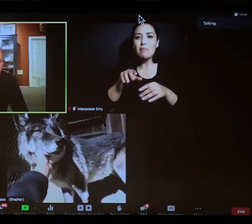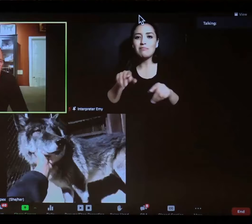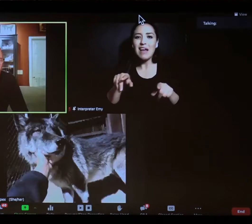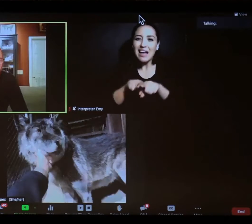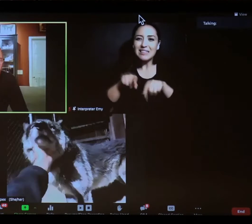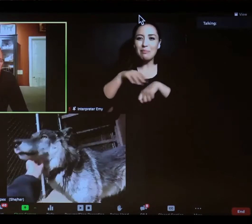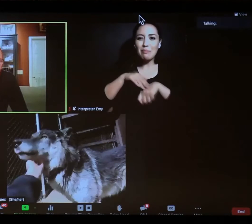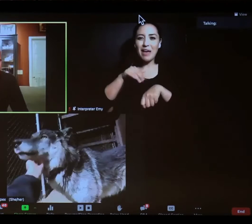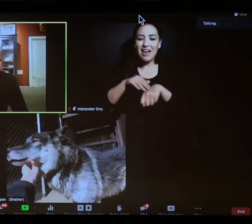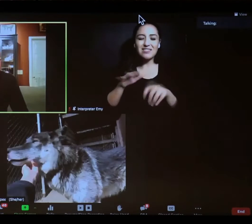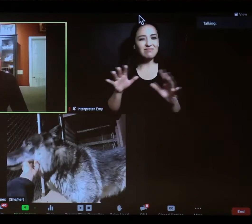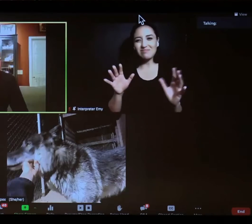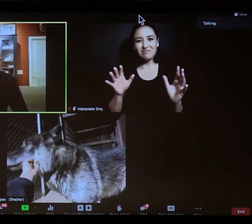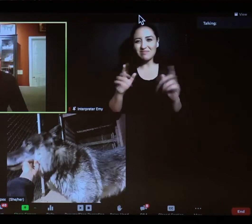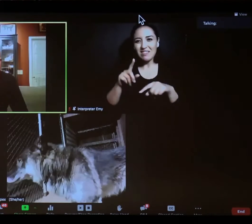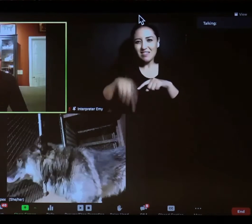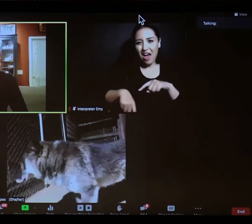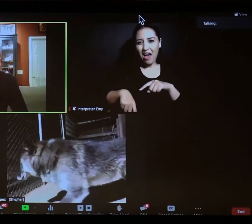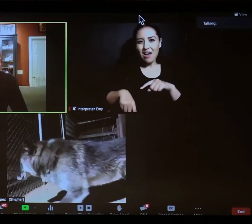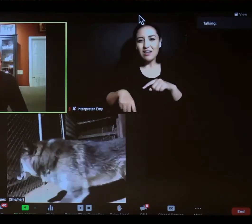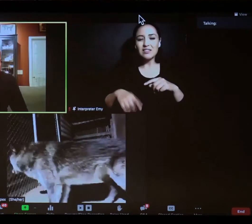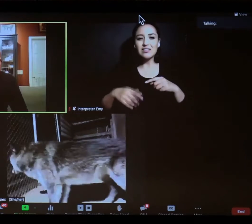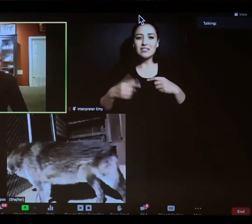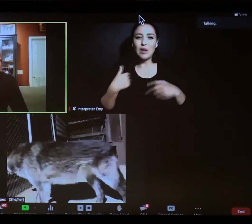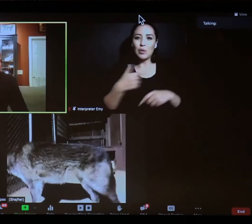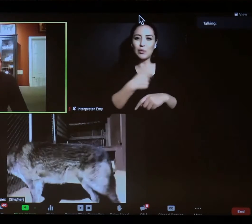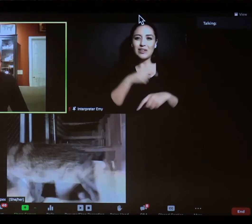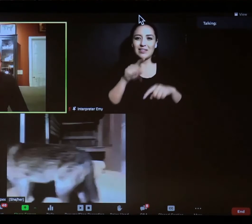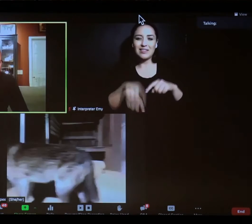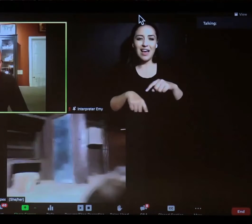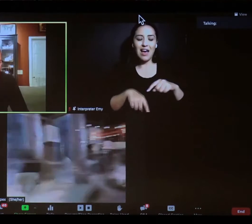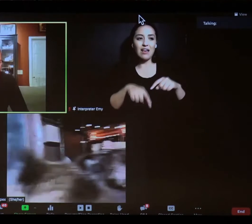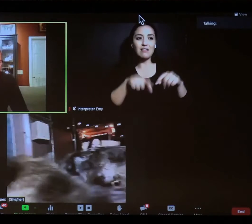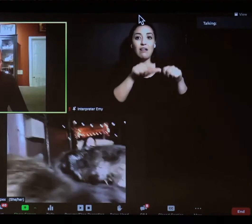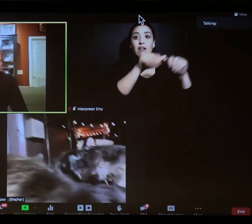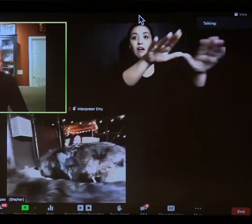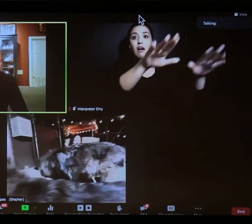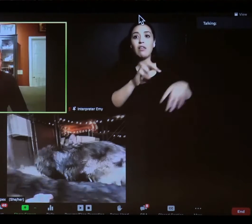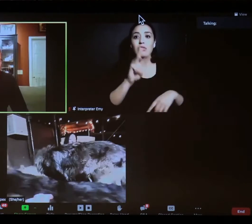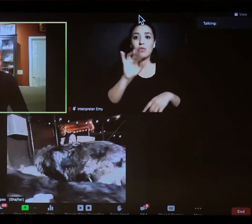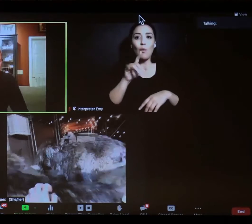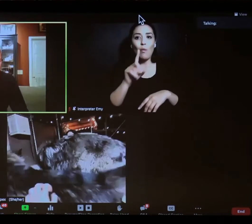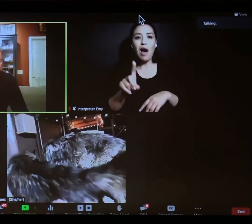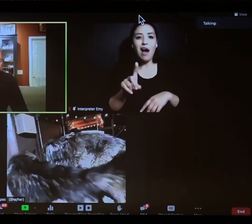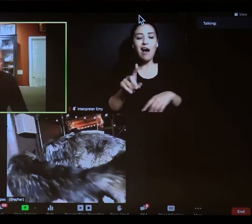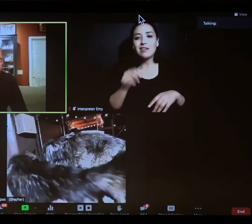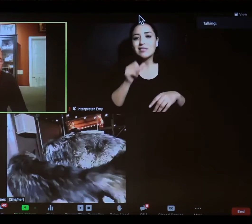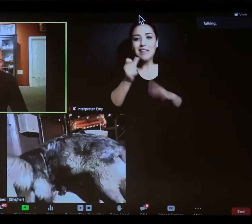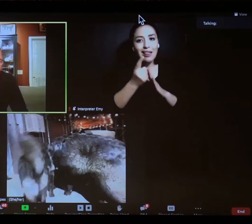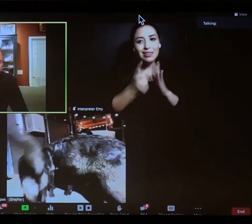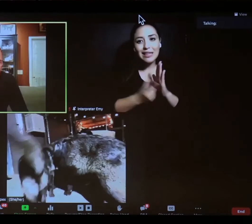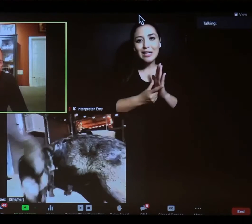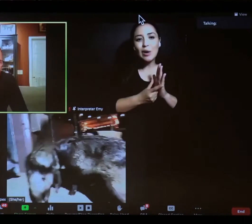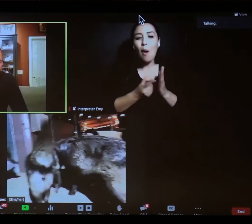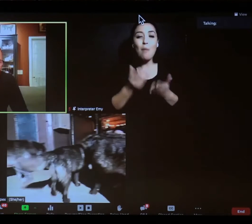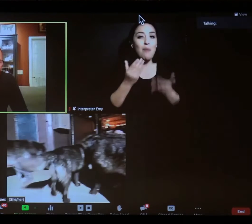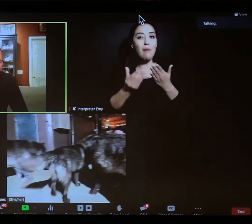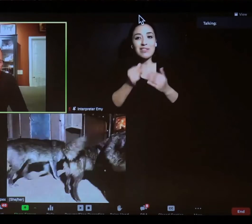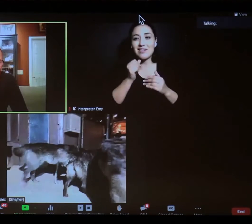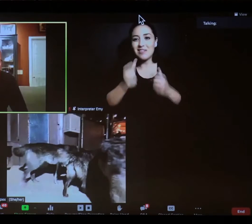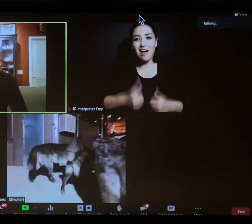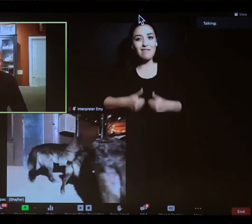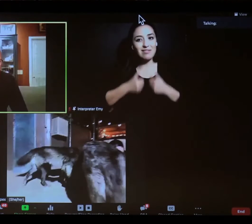can function in this world, and we can't release them into the wild. That is illegal, and they probably wouldn't survive. They'd end